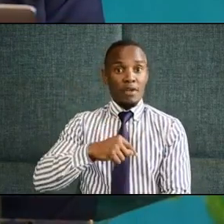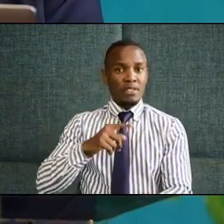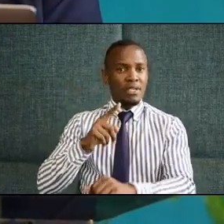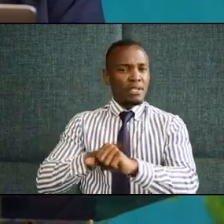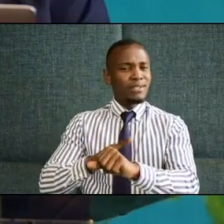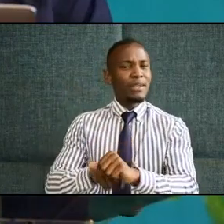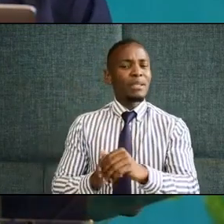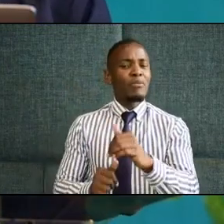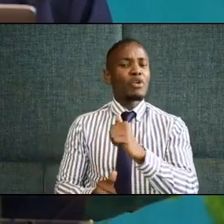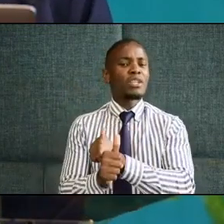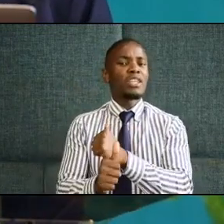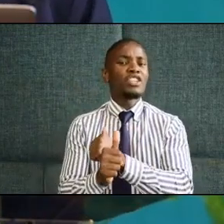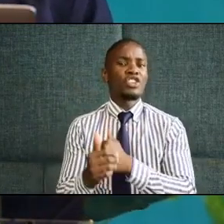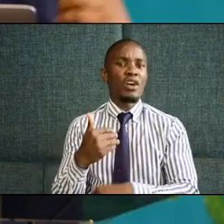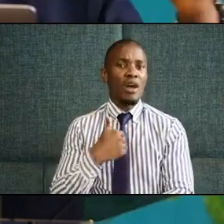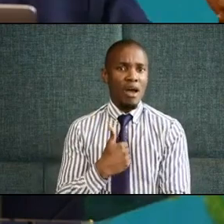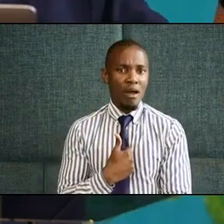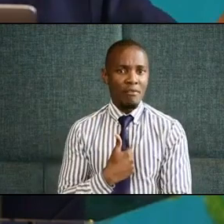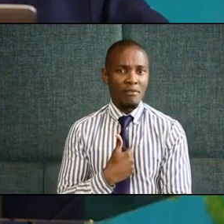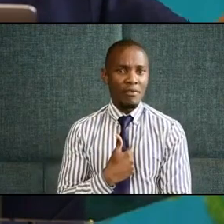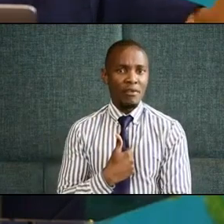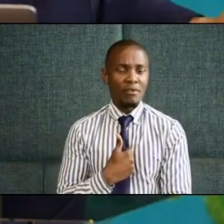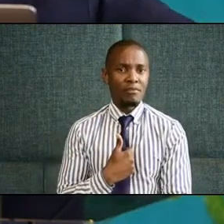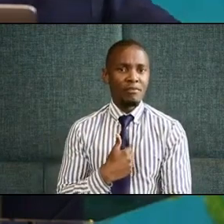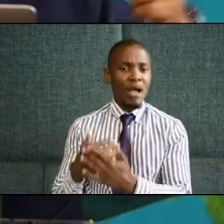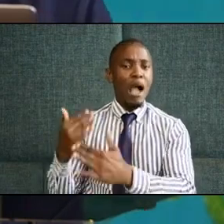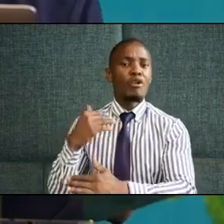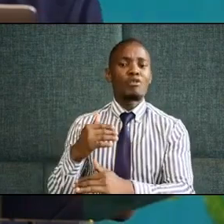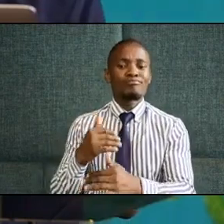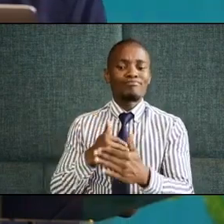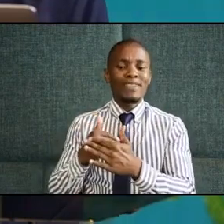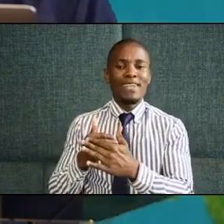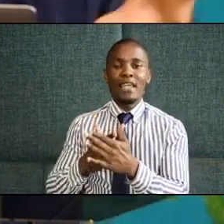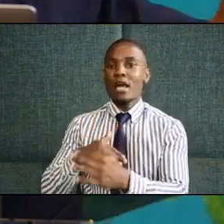a danger, we were